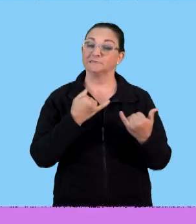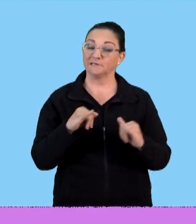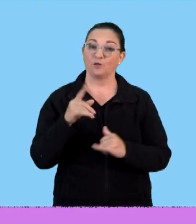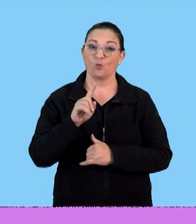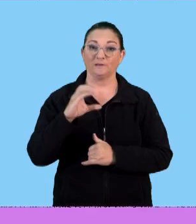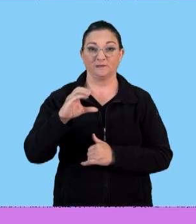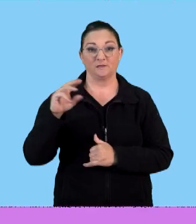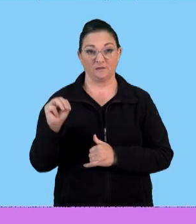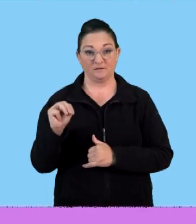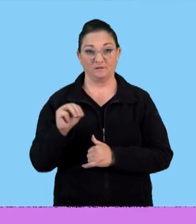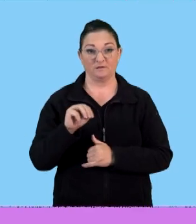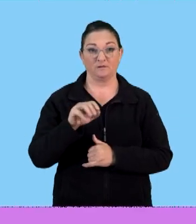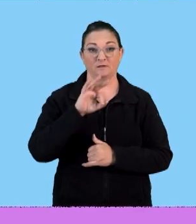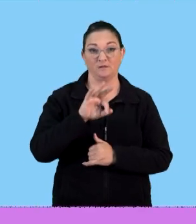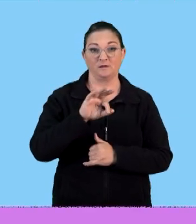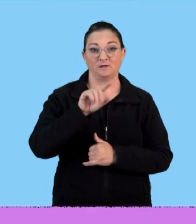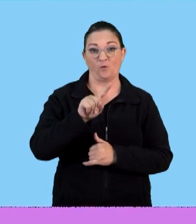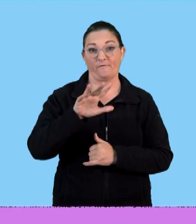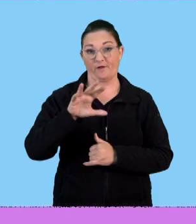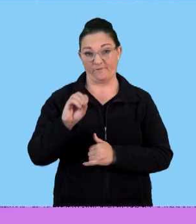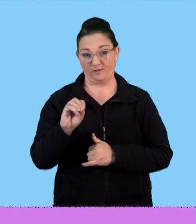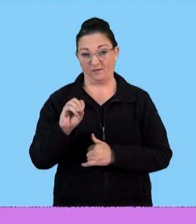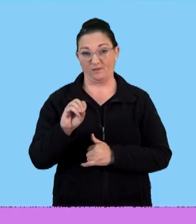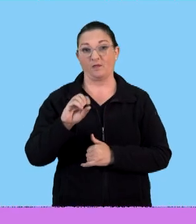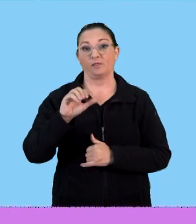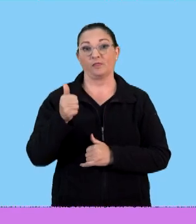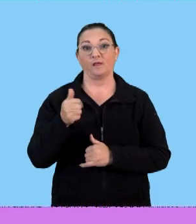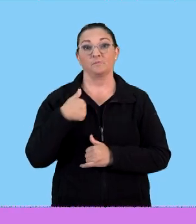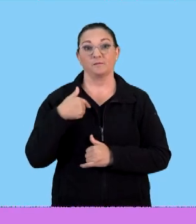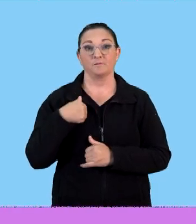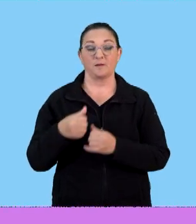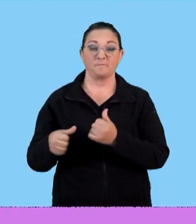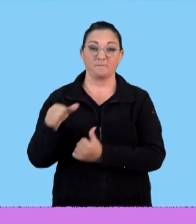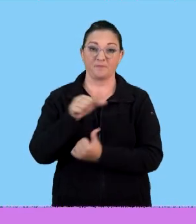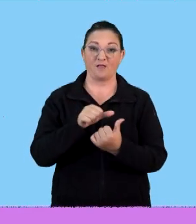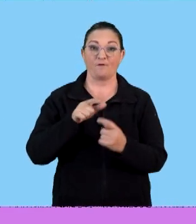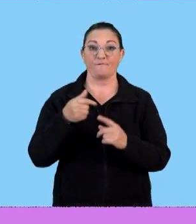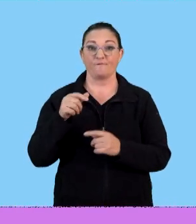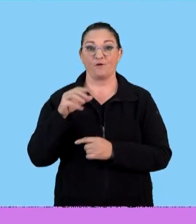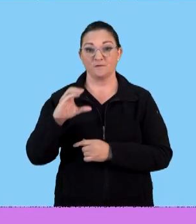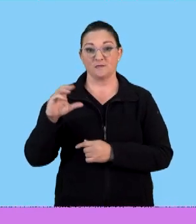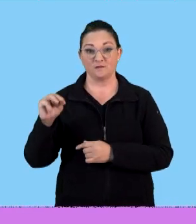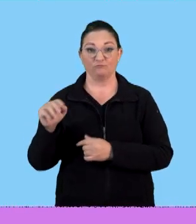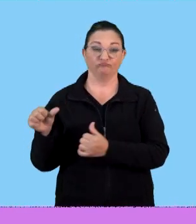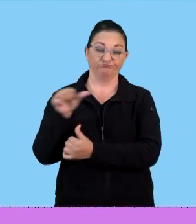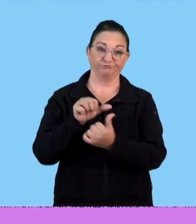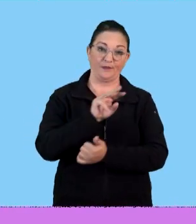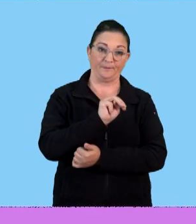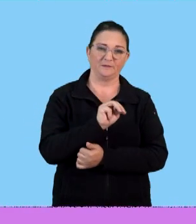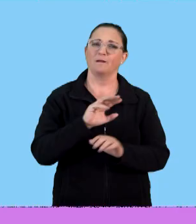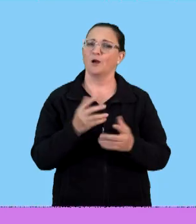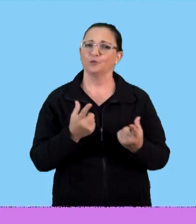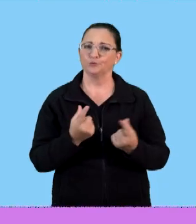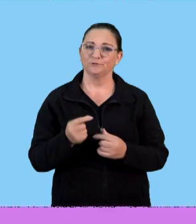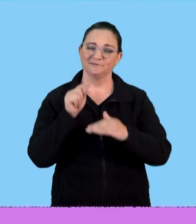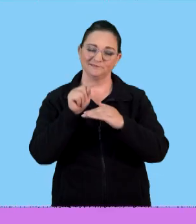in centimeters, 3,150 centimeters. Therefore, I converted from centimeters to meters. And how did I do